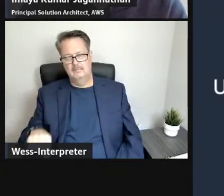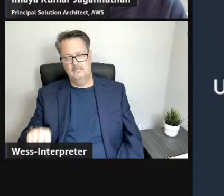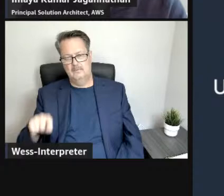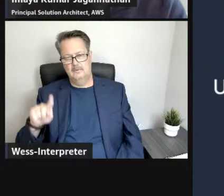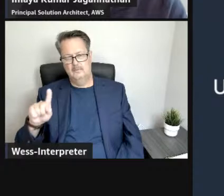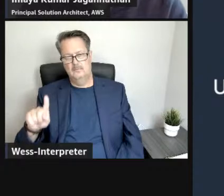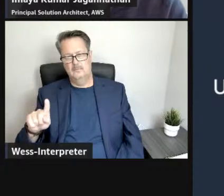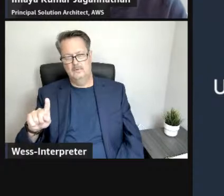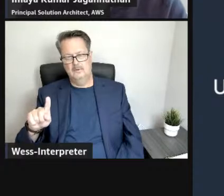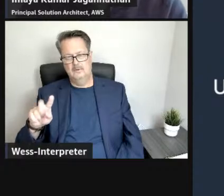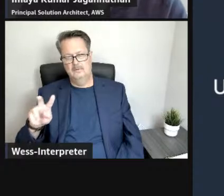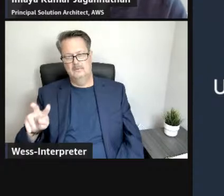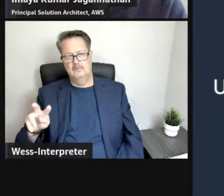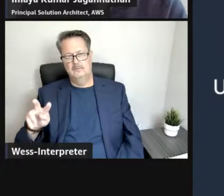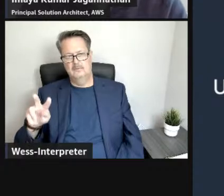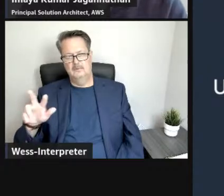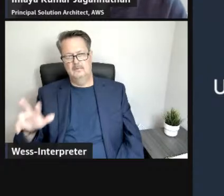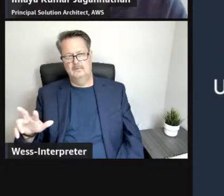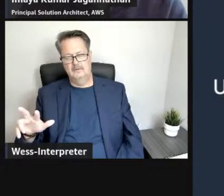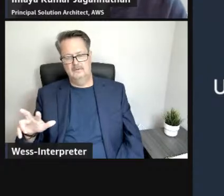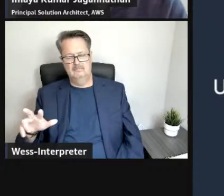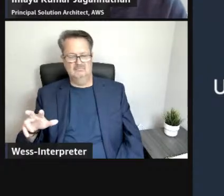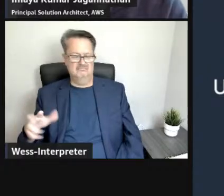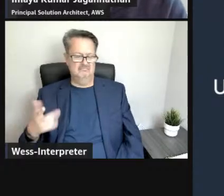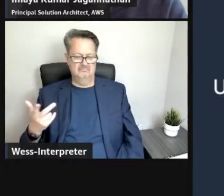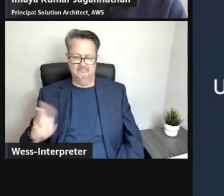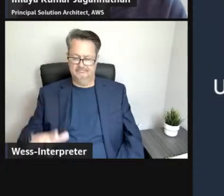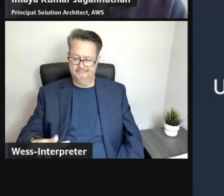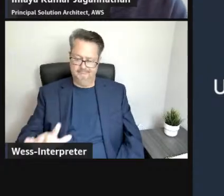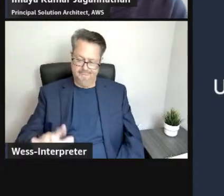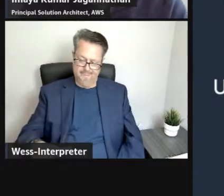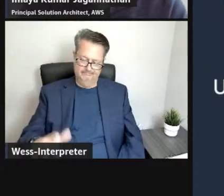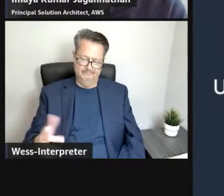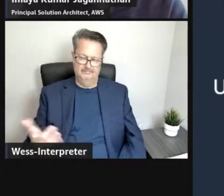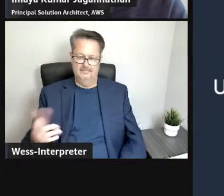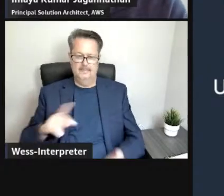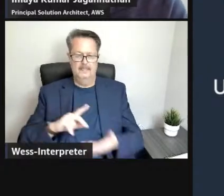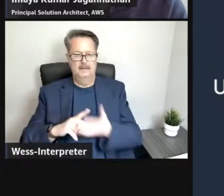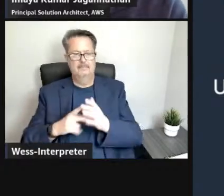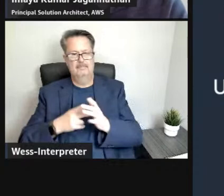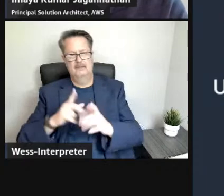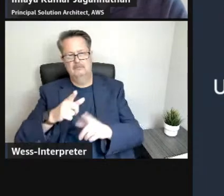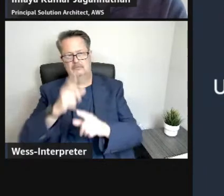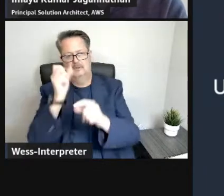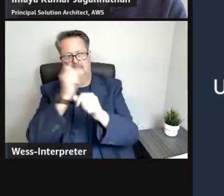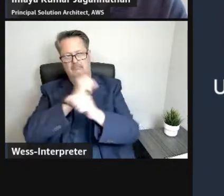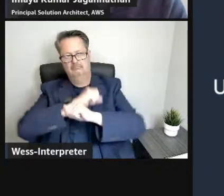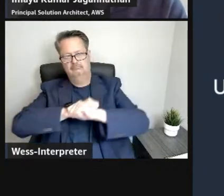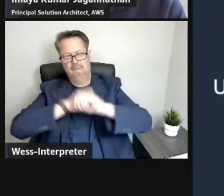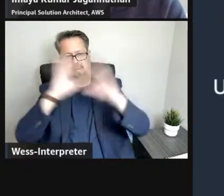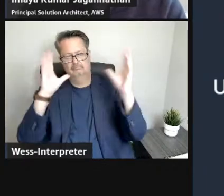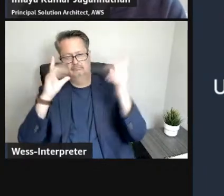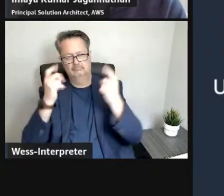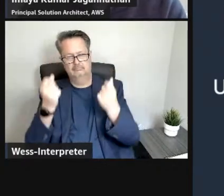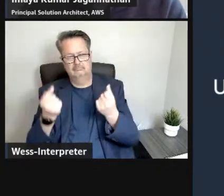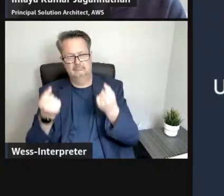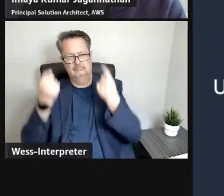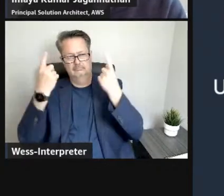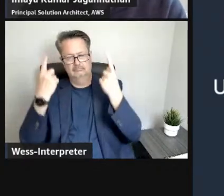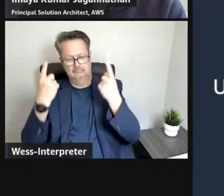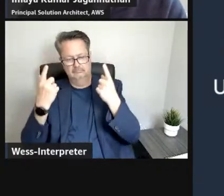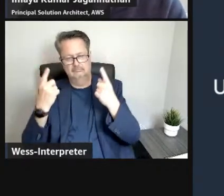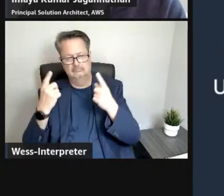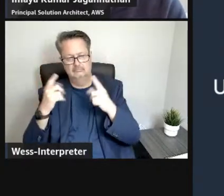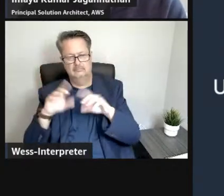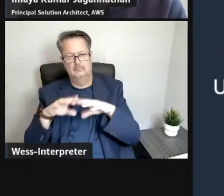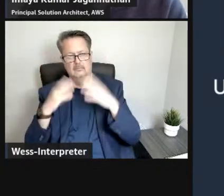simply return a 200 OK. And you can, with that, you can expect the, you can understand that the OpenTelemetry collector is actually live